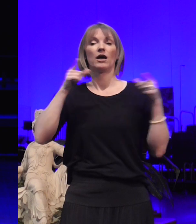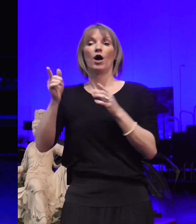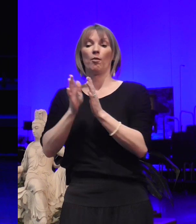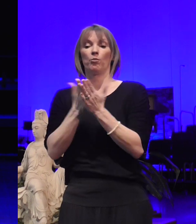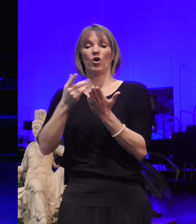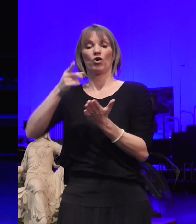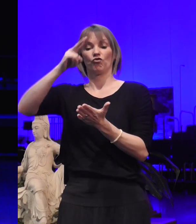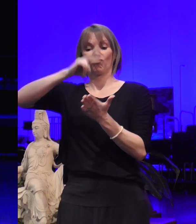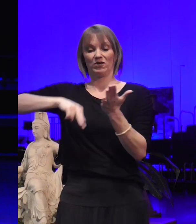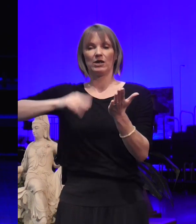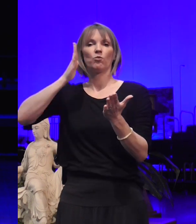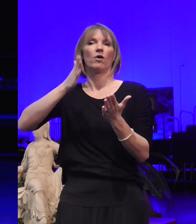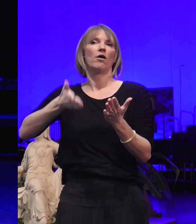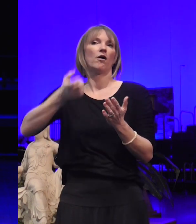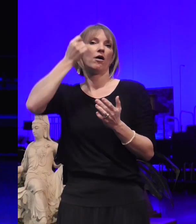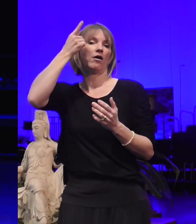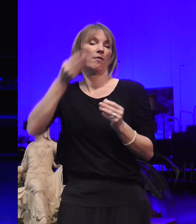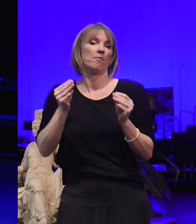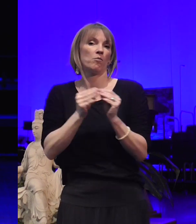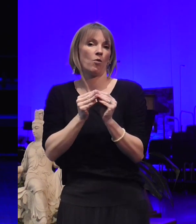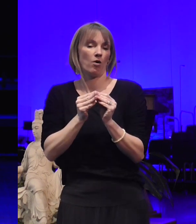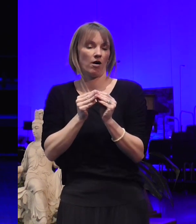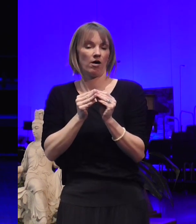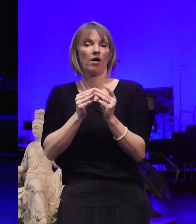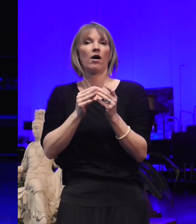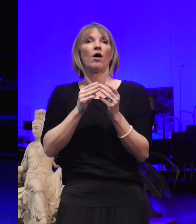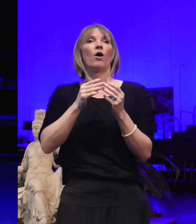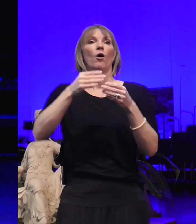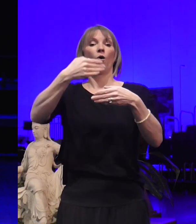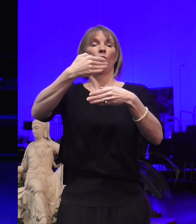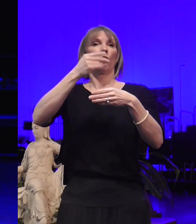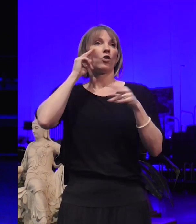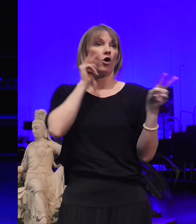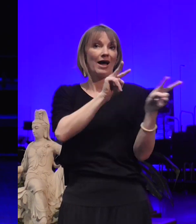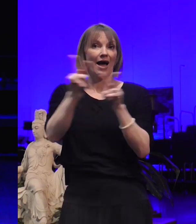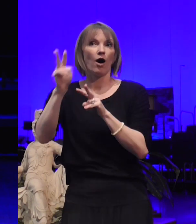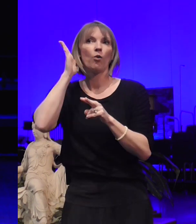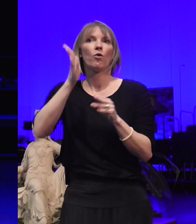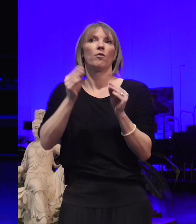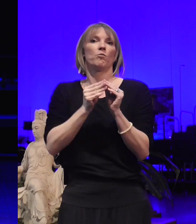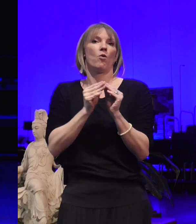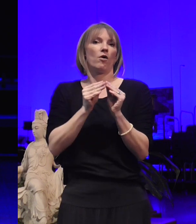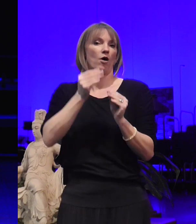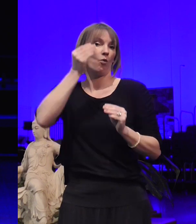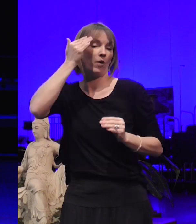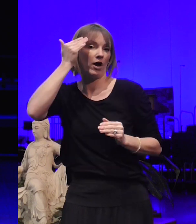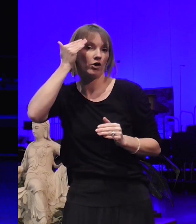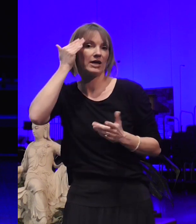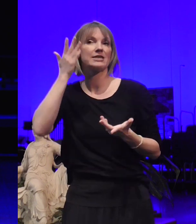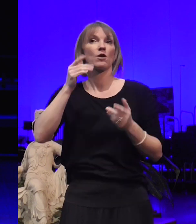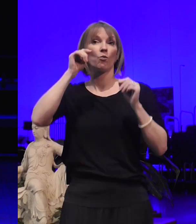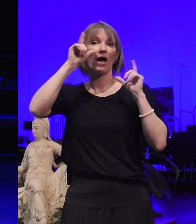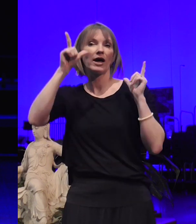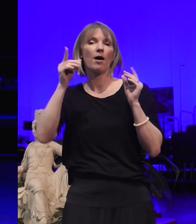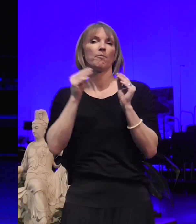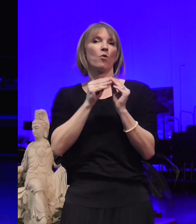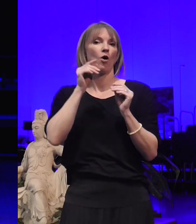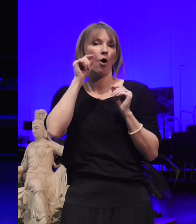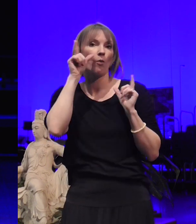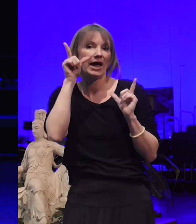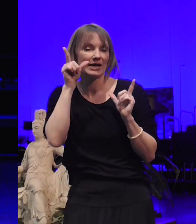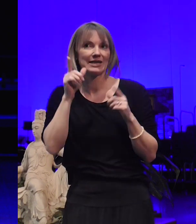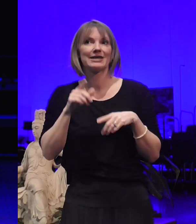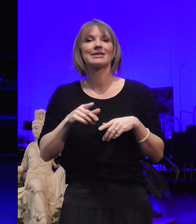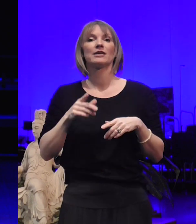that book, you'll have more understanding. When you look out, more awareness. When you wake up, more wakefulness. And as you